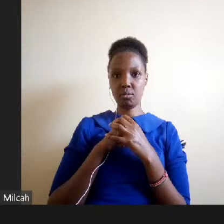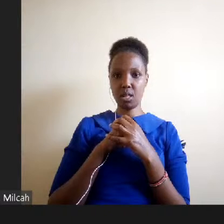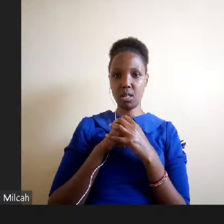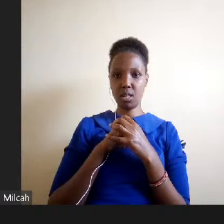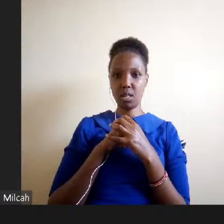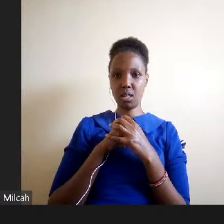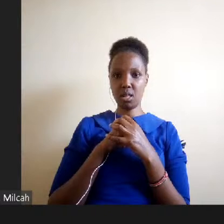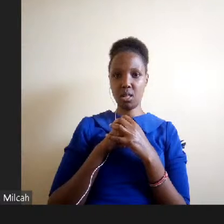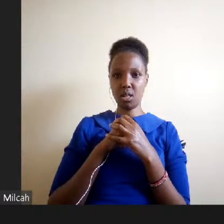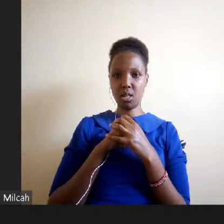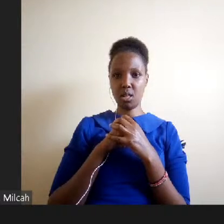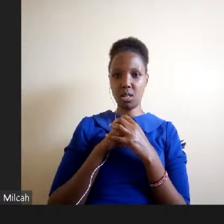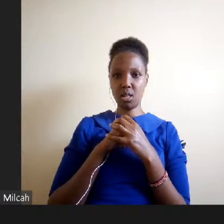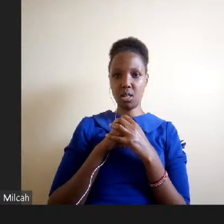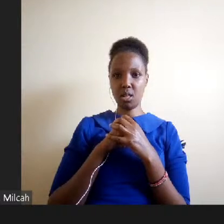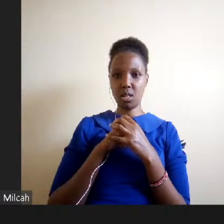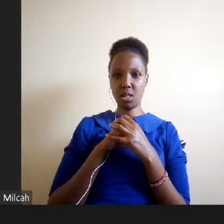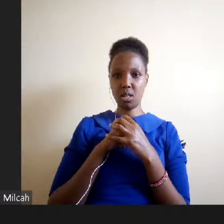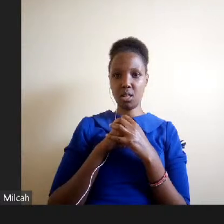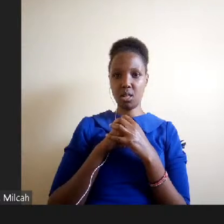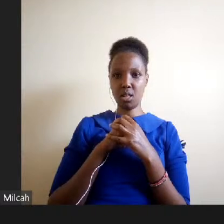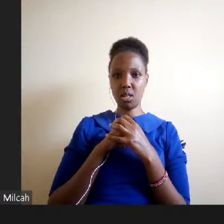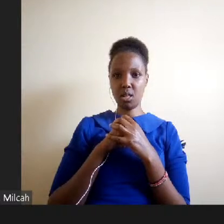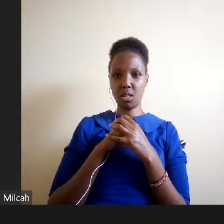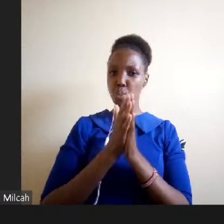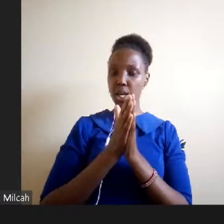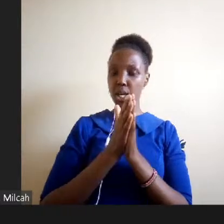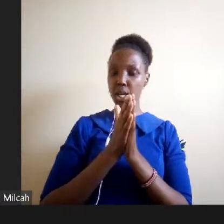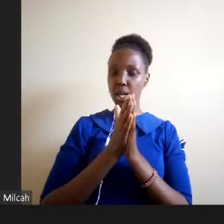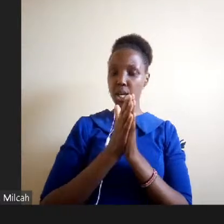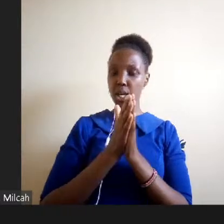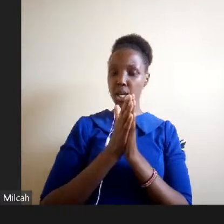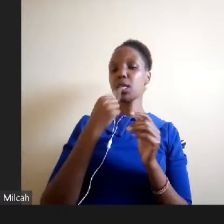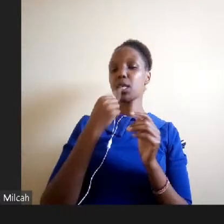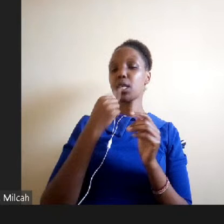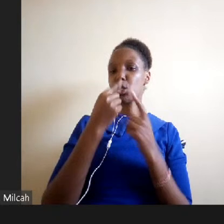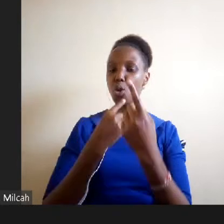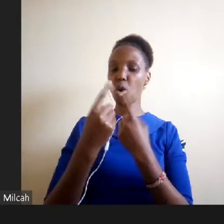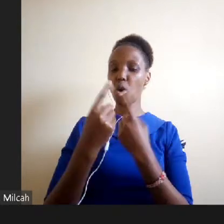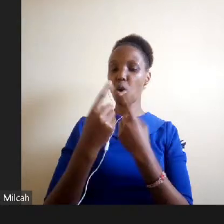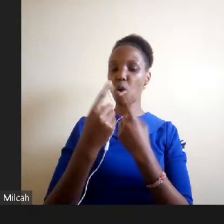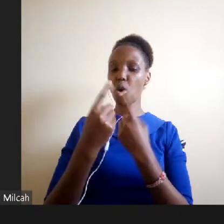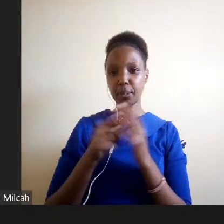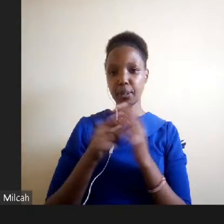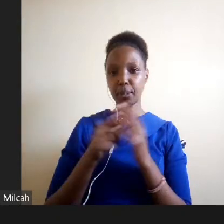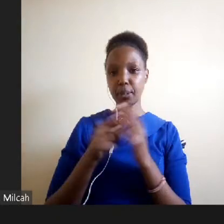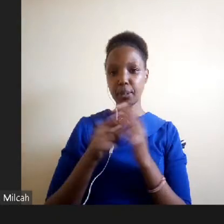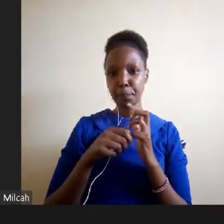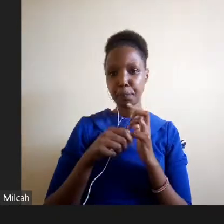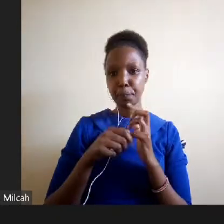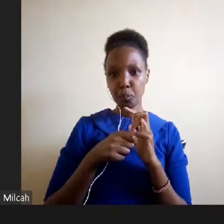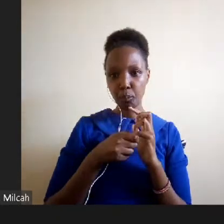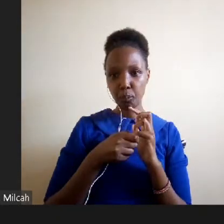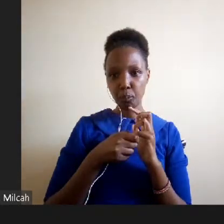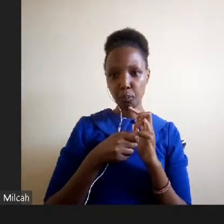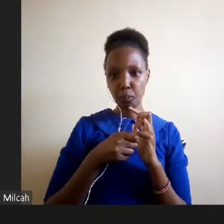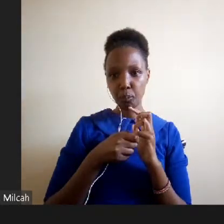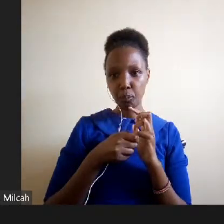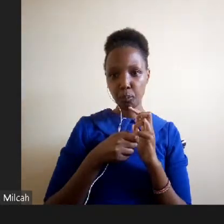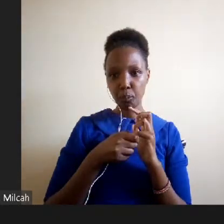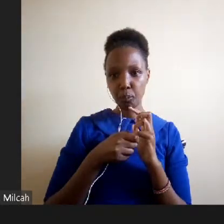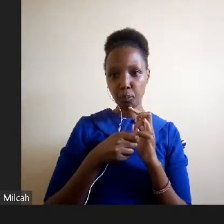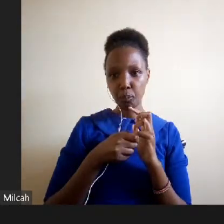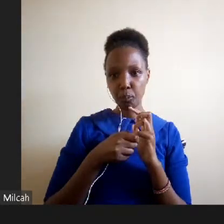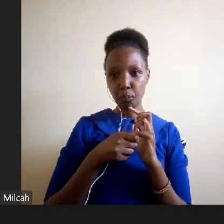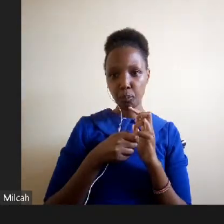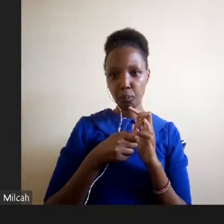that you can, a question that you can share with us on the platforms. And at this particular time, as we are having this, before we go into the tips,